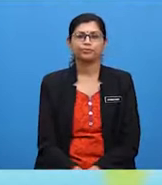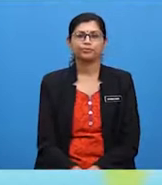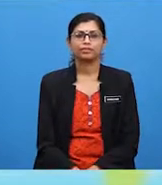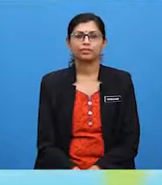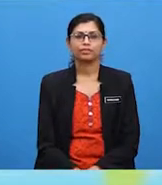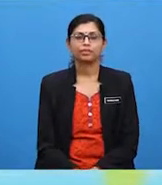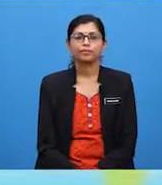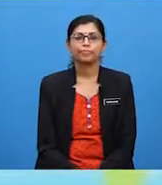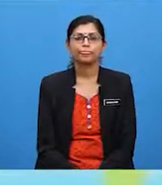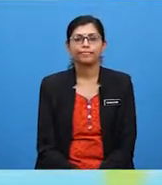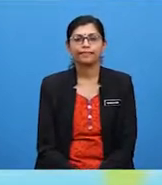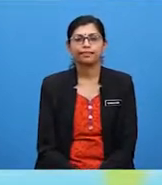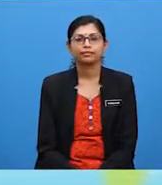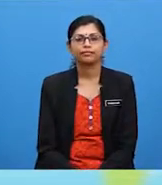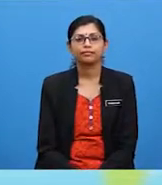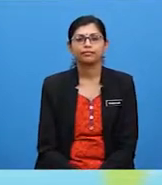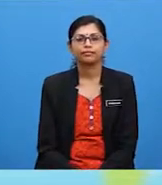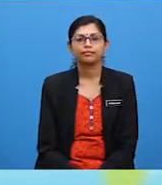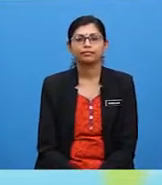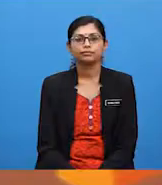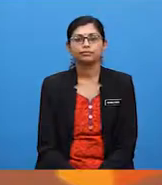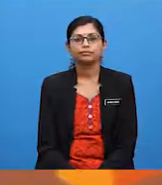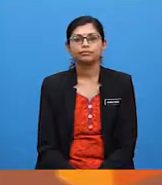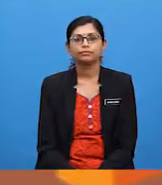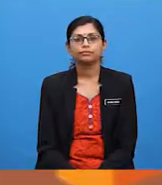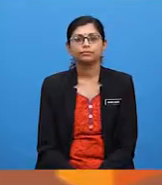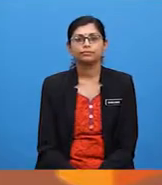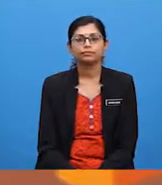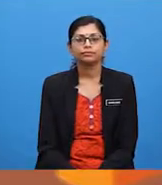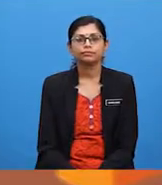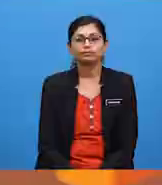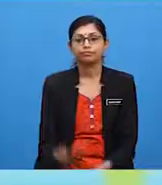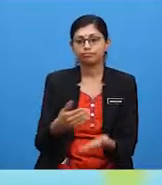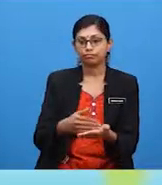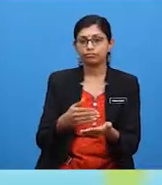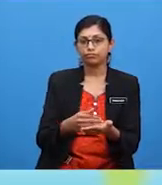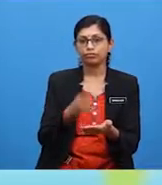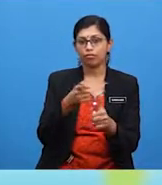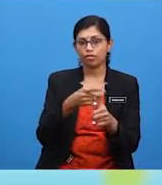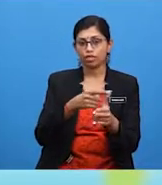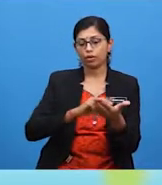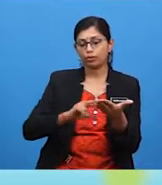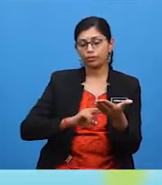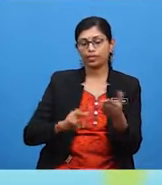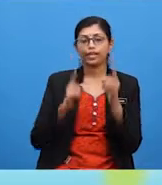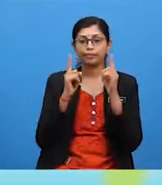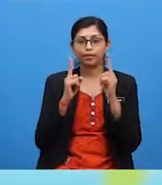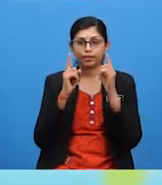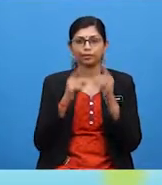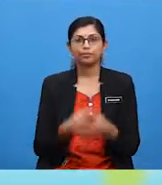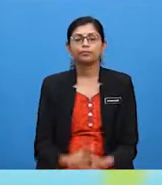"Sure, that is a good idea." Situation 2. Your cousin